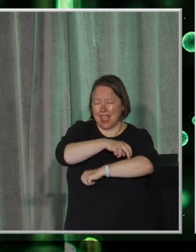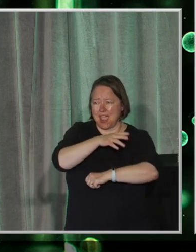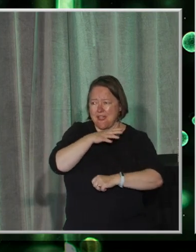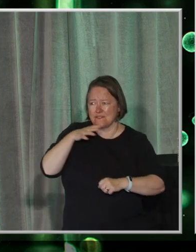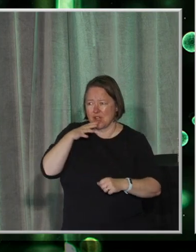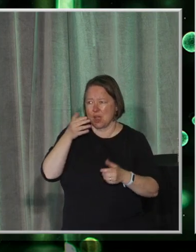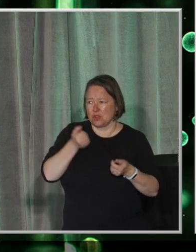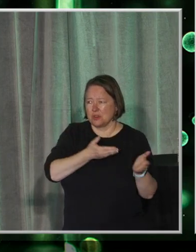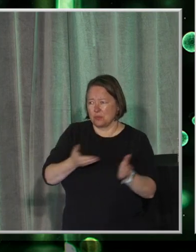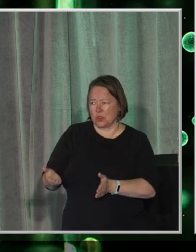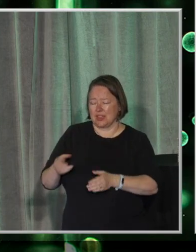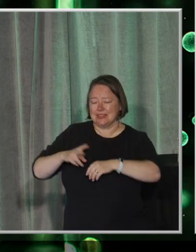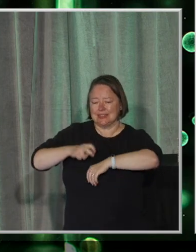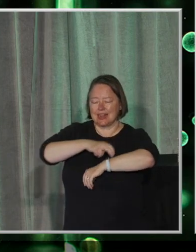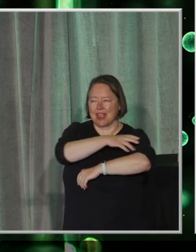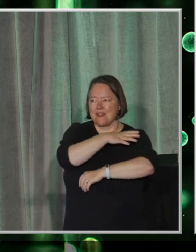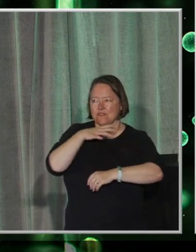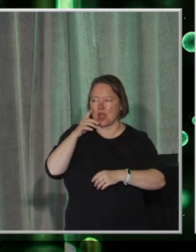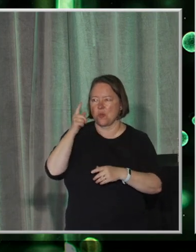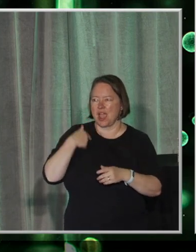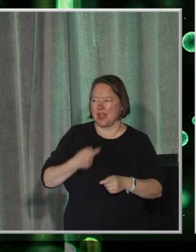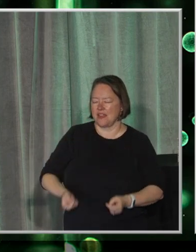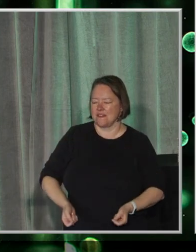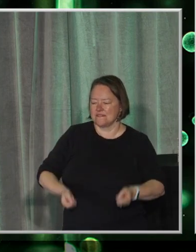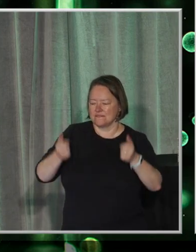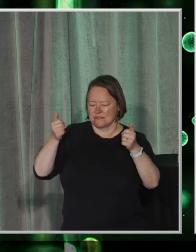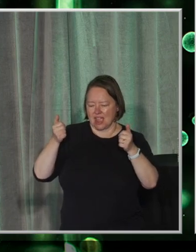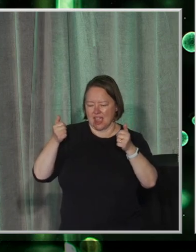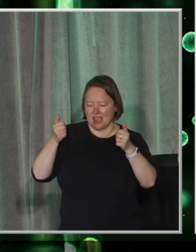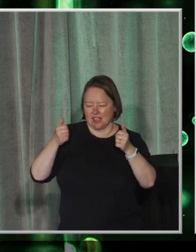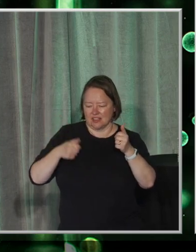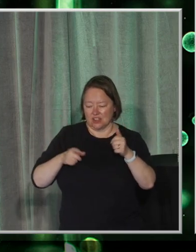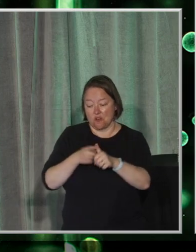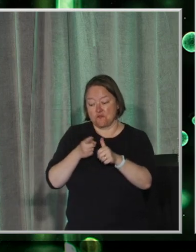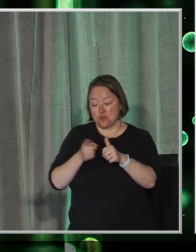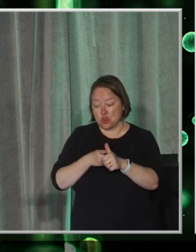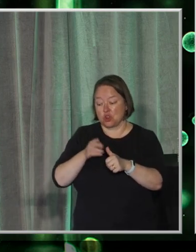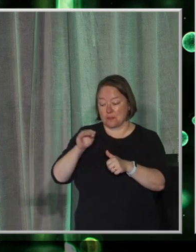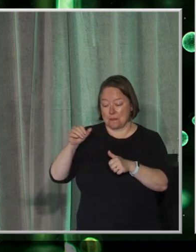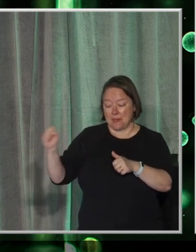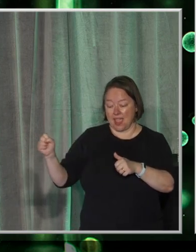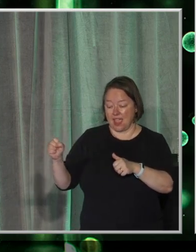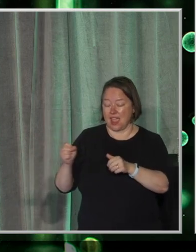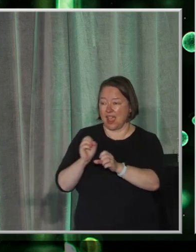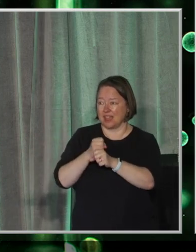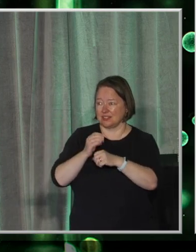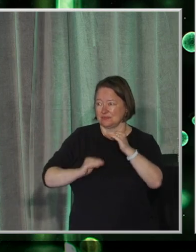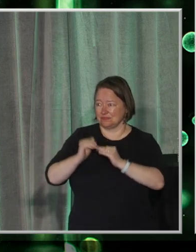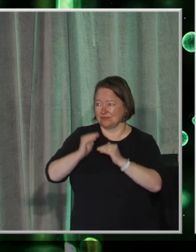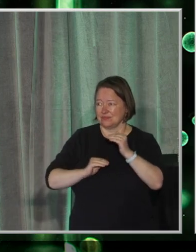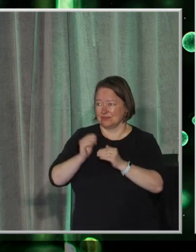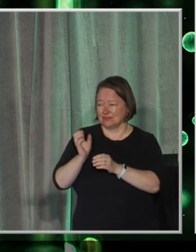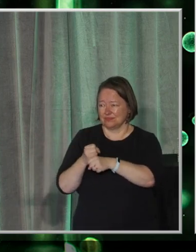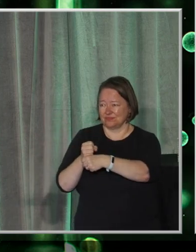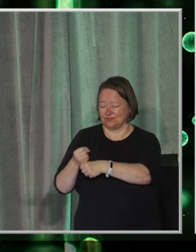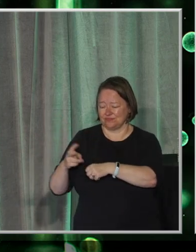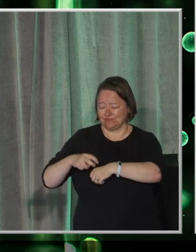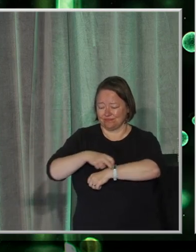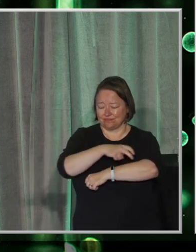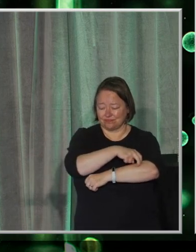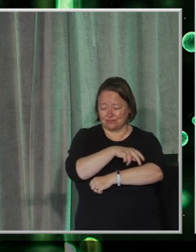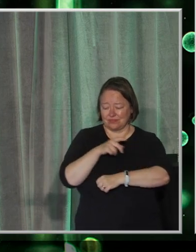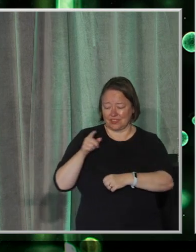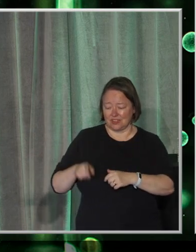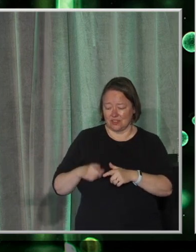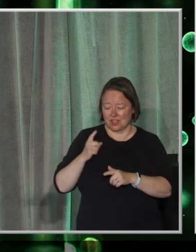table? Senene Farm will be establishing the first mass layering facility of Senene in Dar es Salaam, Tanzania, leveraging vertical bed farming